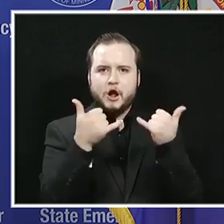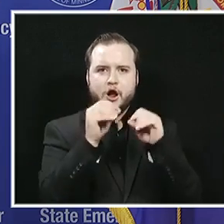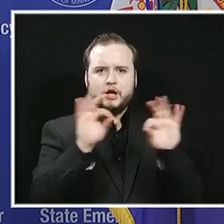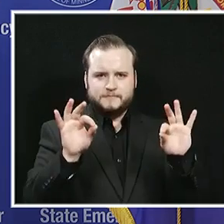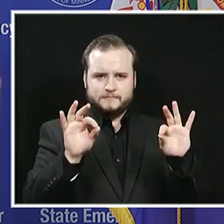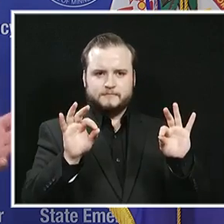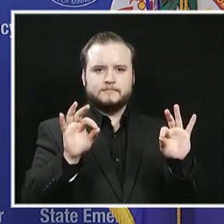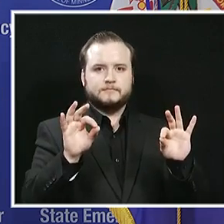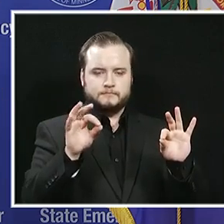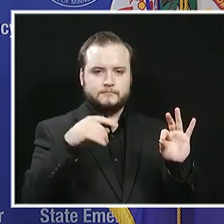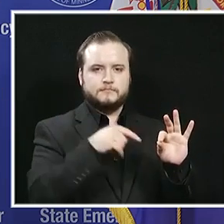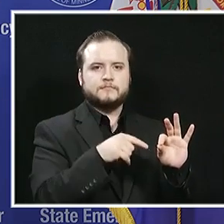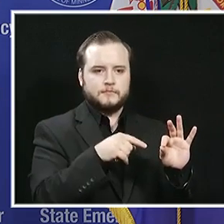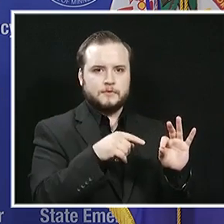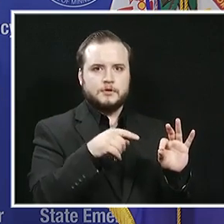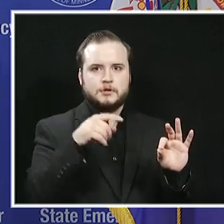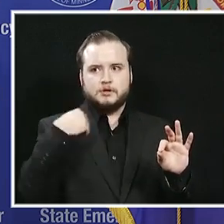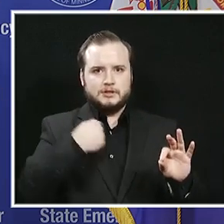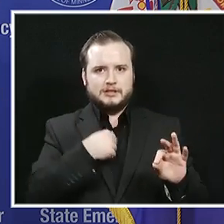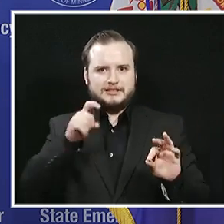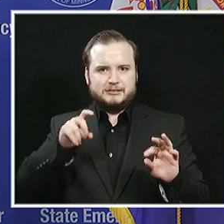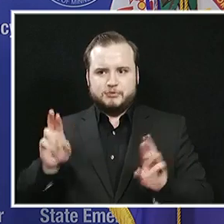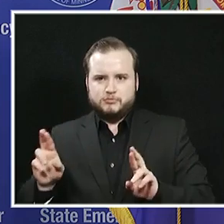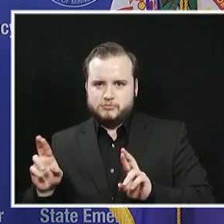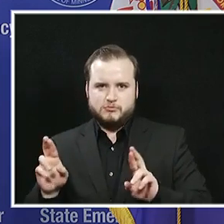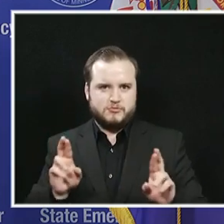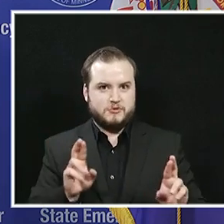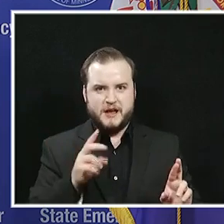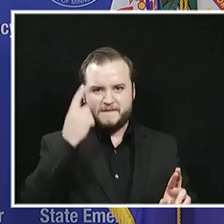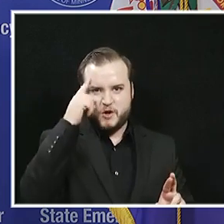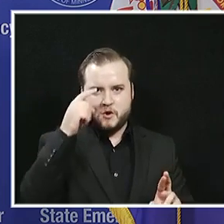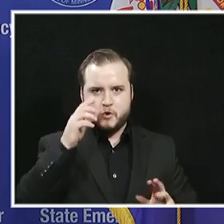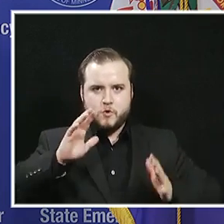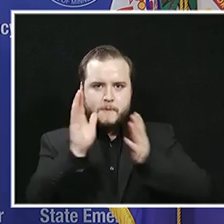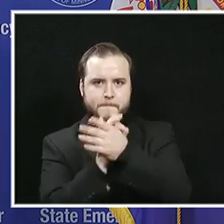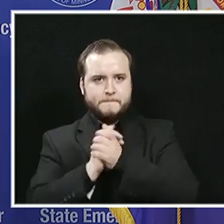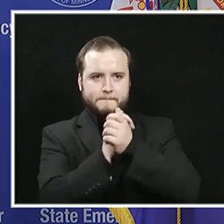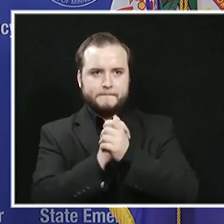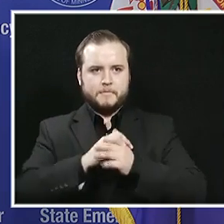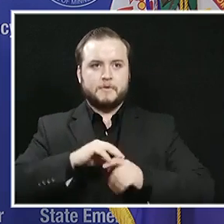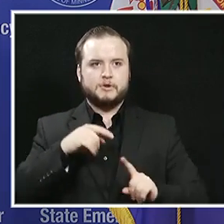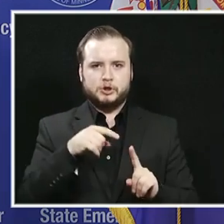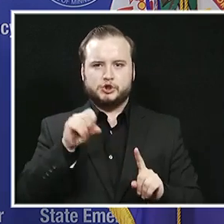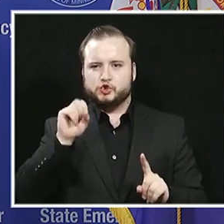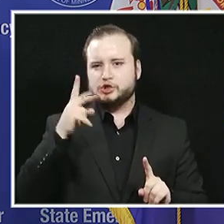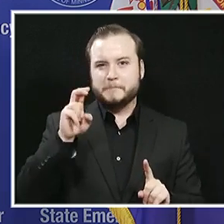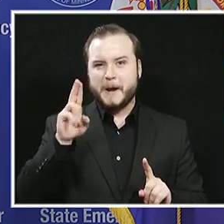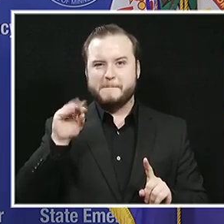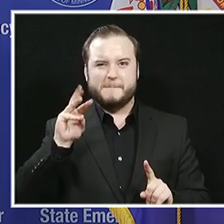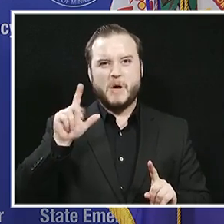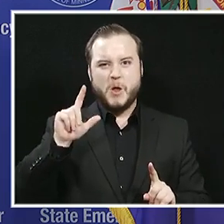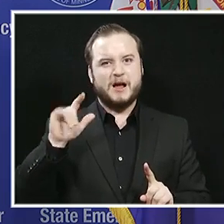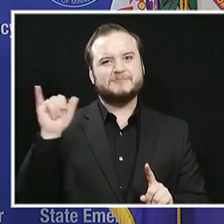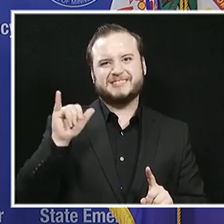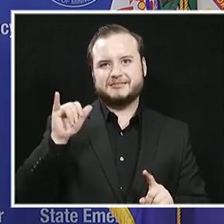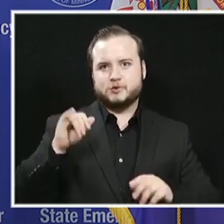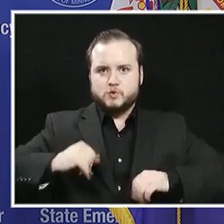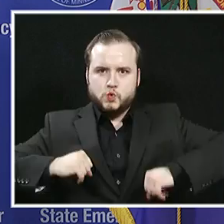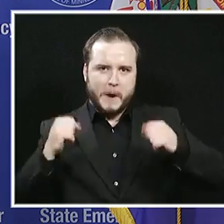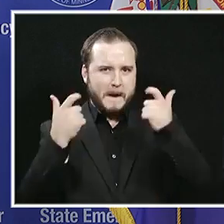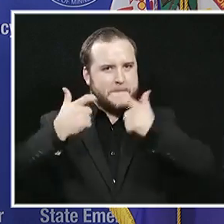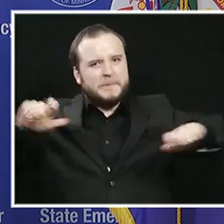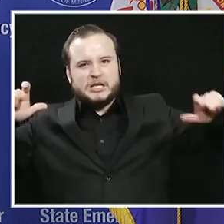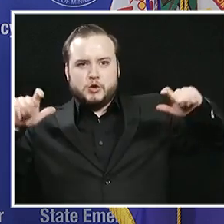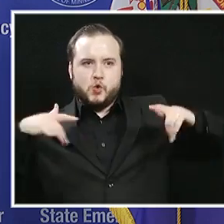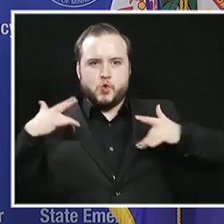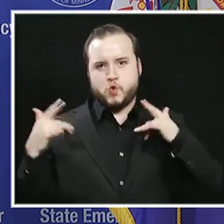because right around the corner is the Super Bowl. And I believe the governor is very intentional when he says, you know, we're working toward a reopening of